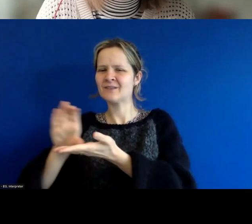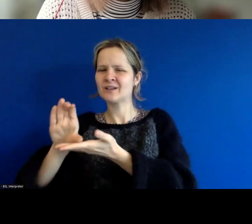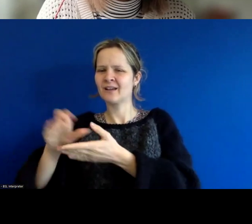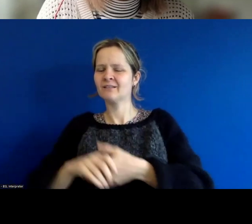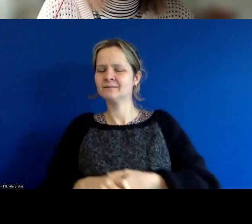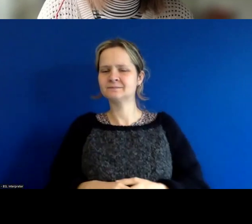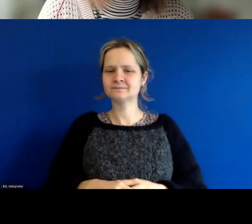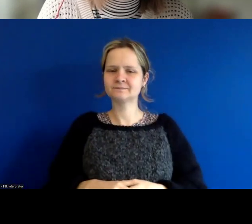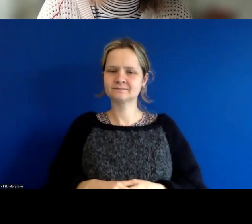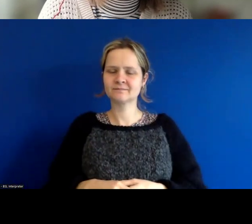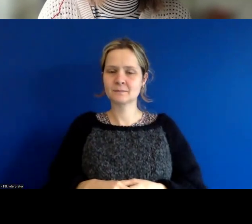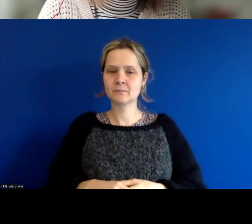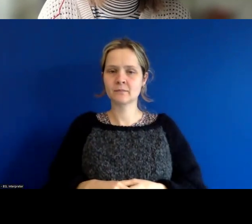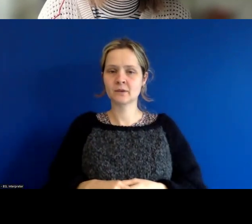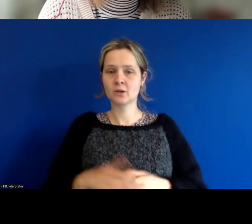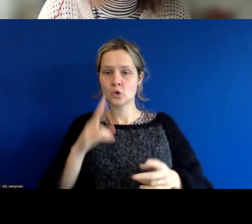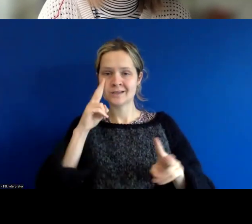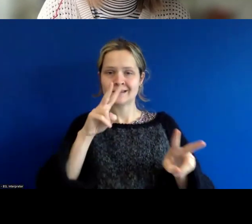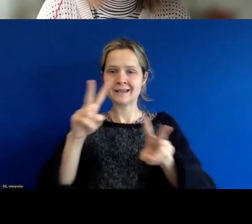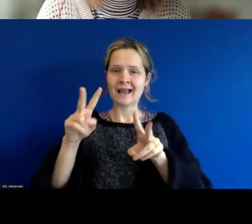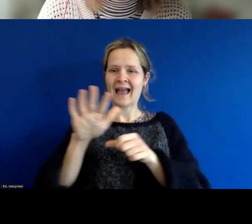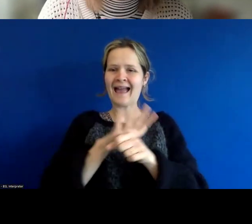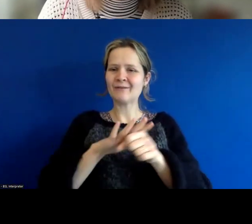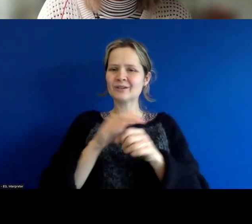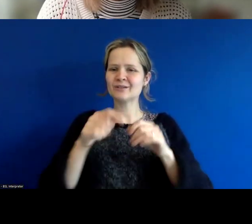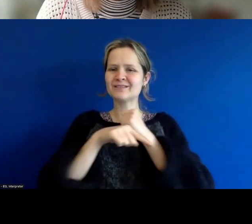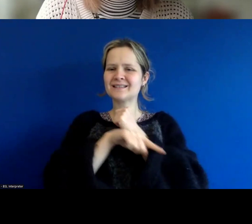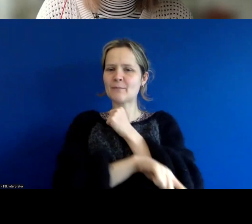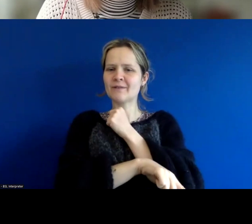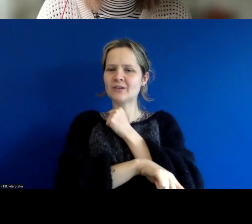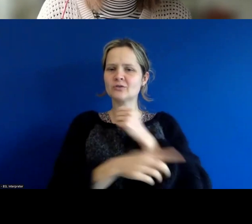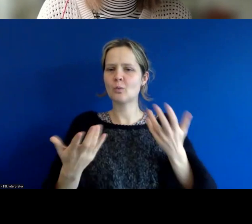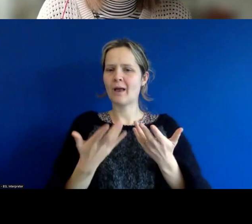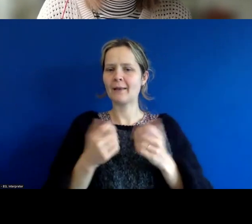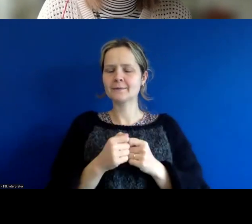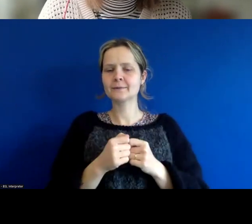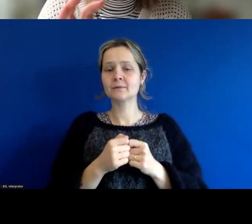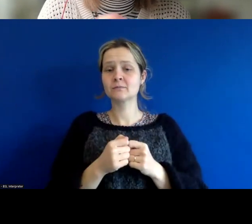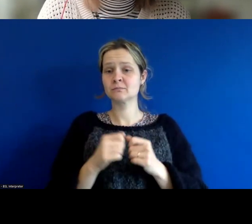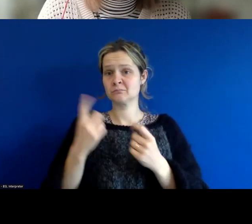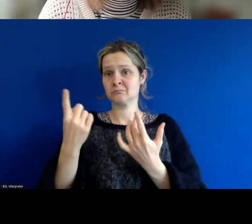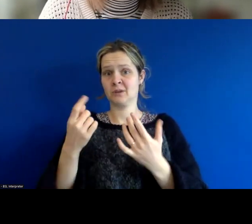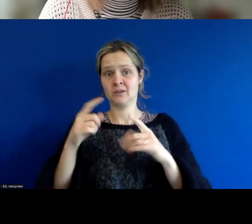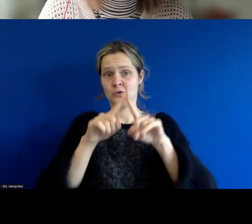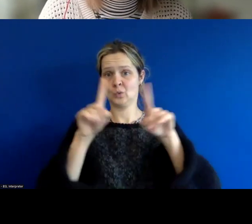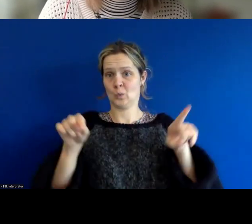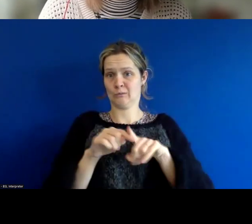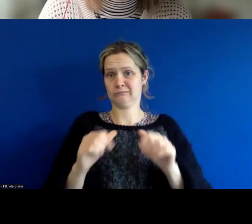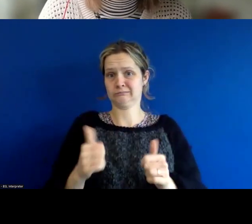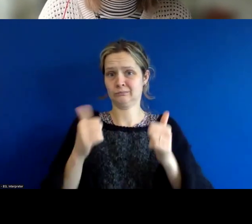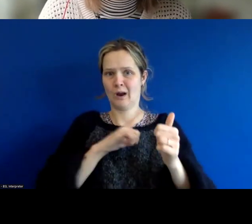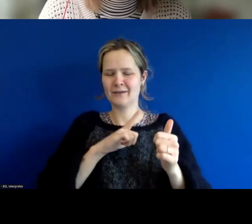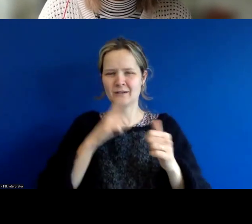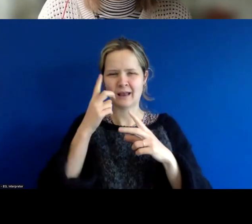You can view levels of deprivation in Arts Council priority places. So one of the advantages of the Explorer is you can start to add custom areas